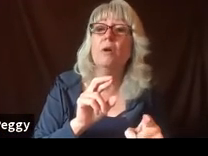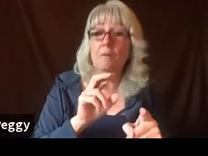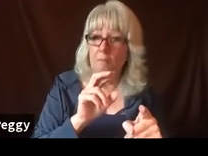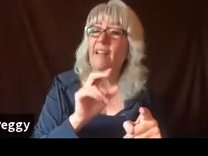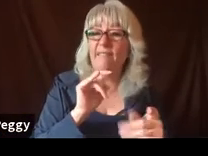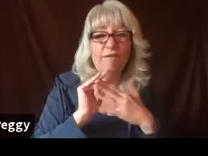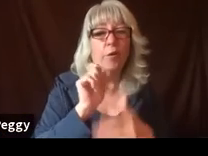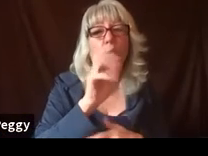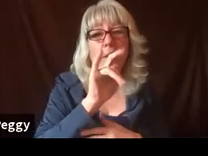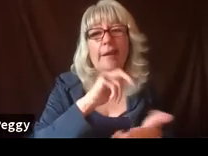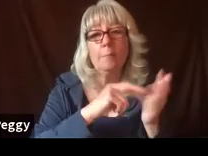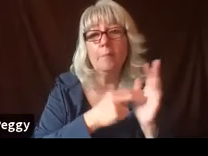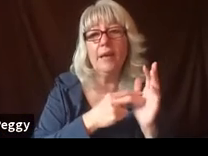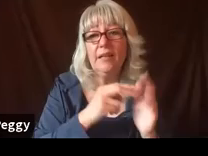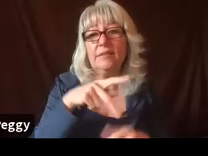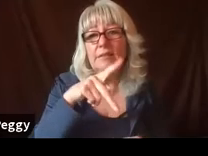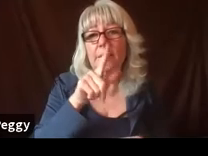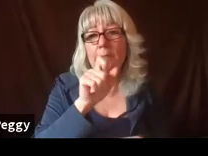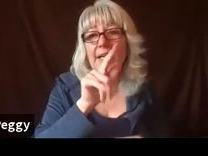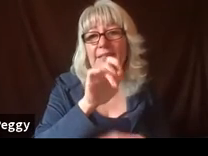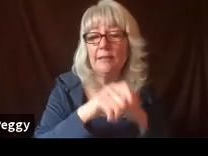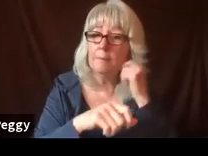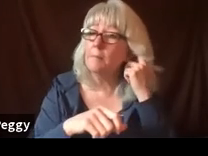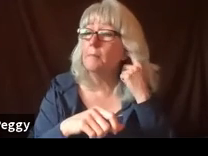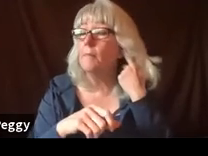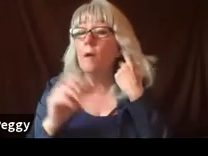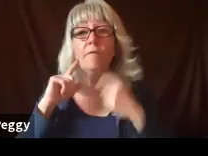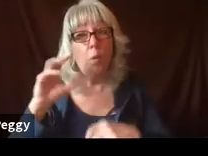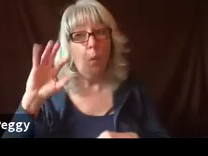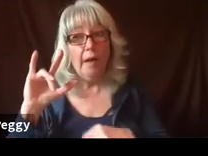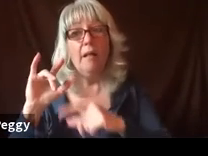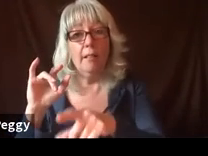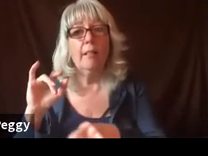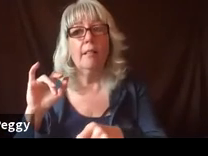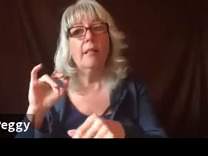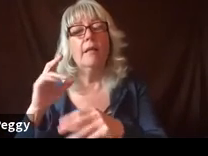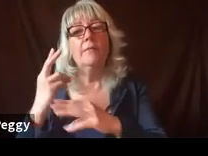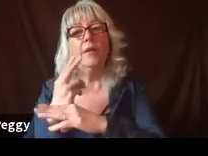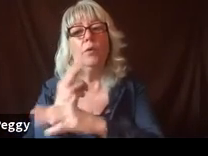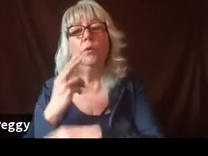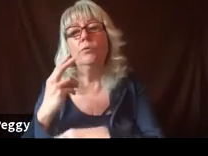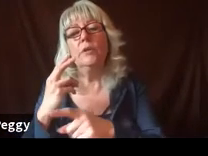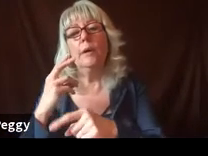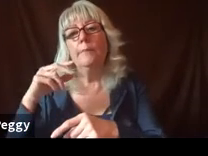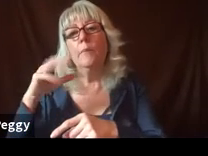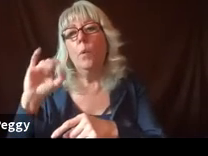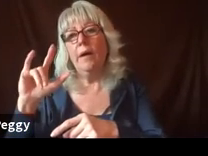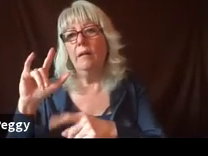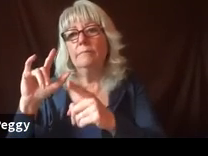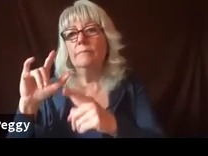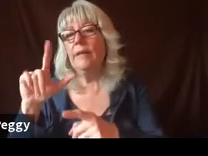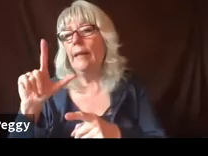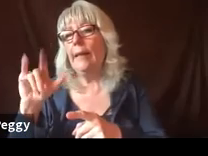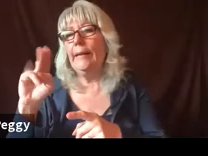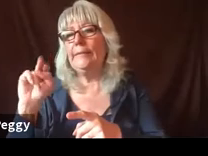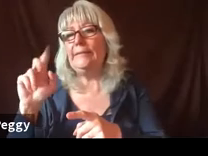oil paint is linseed oil. Tempera paint is an egg binder. Casein paint is a